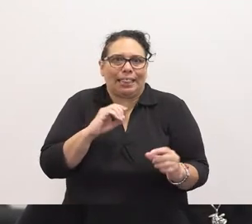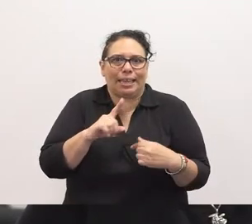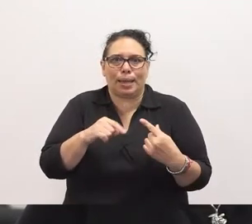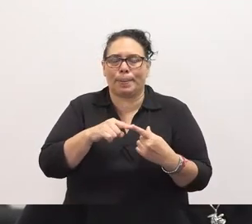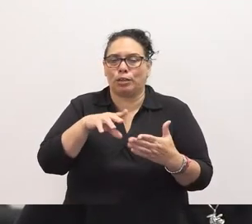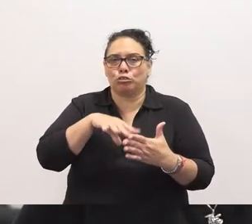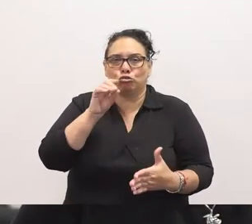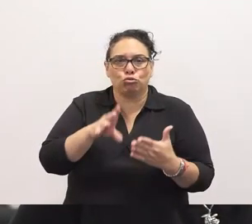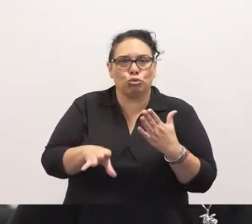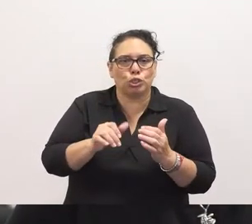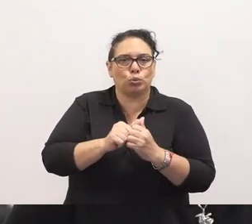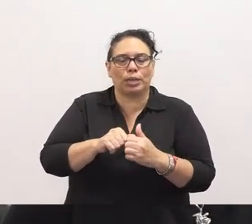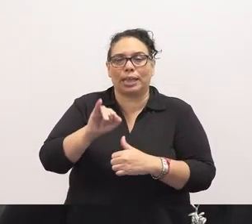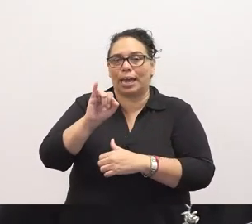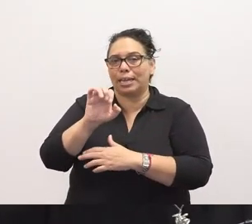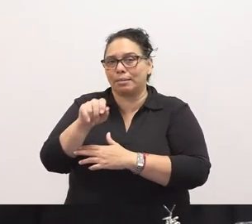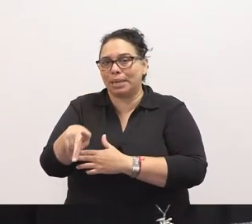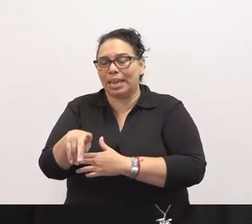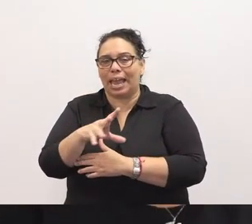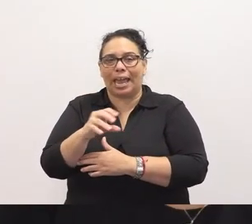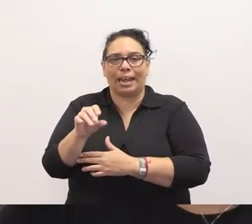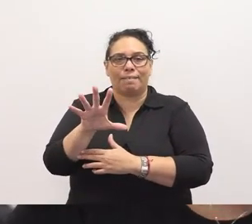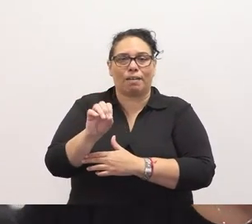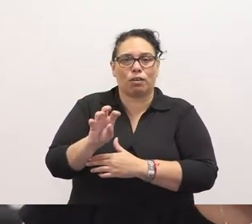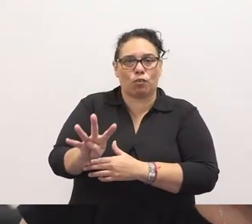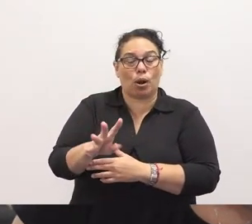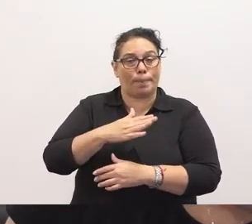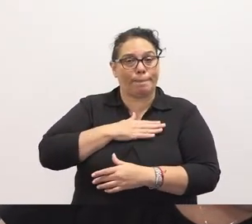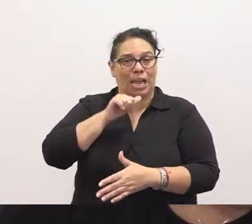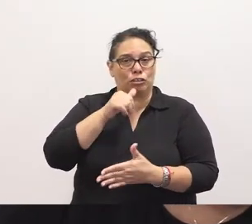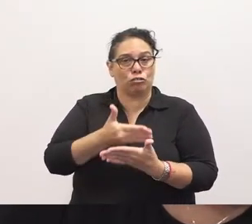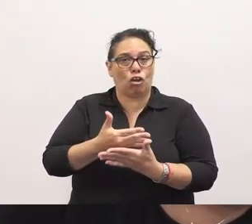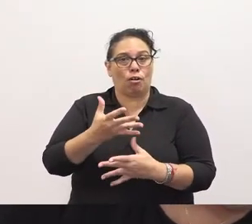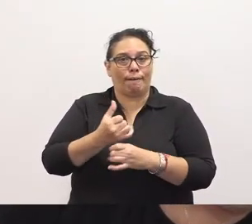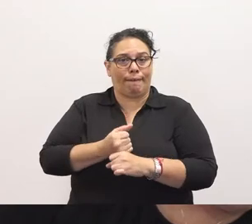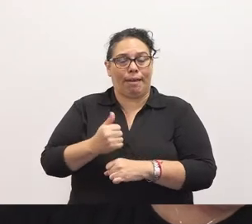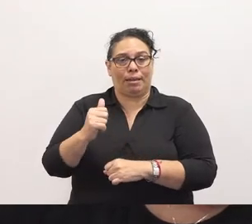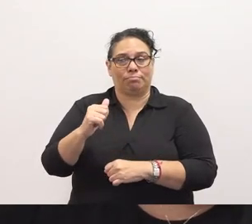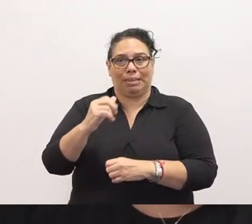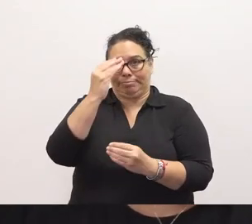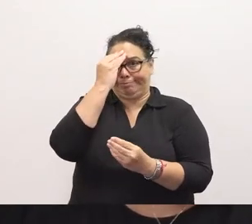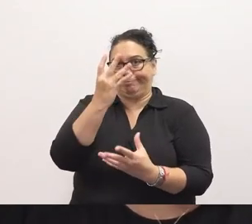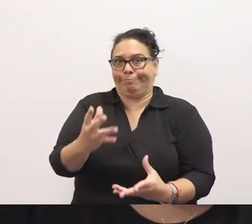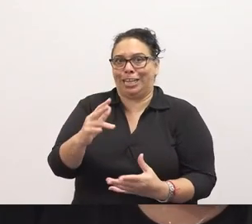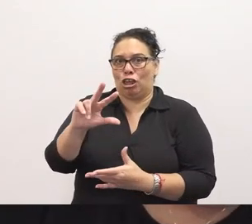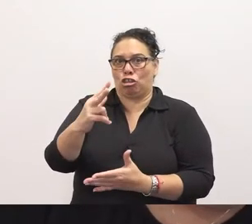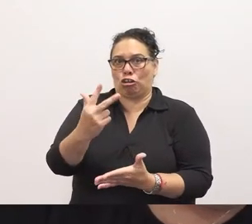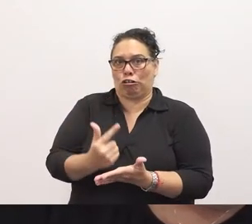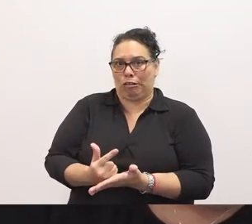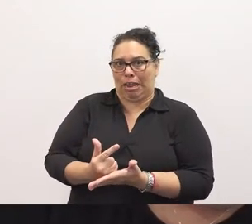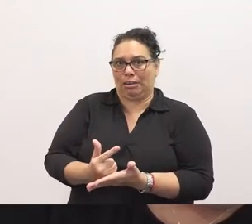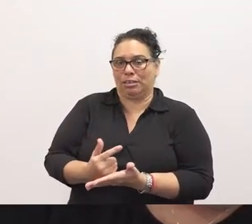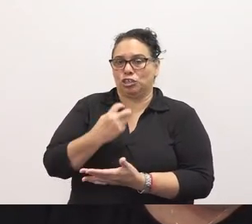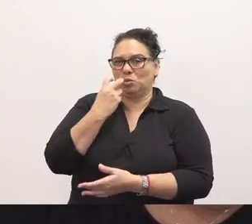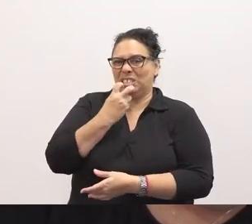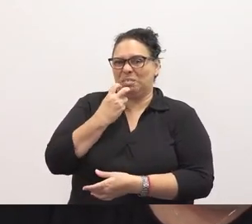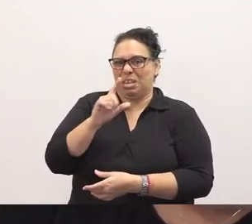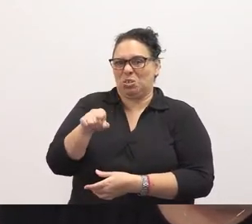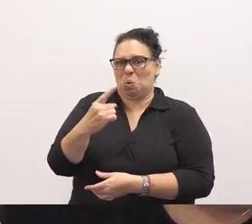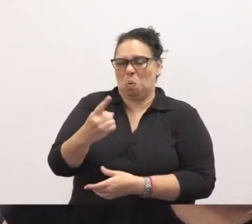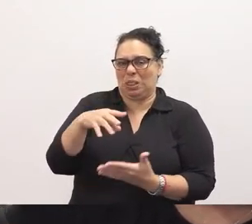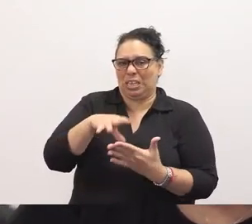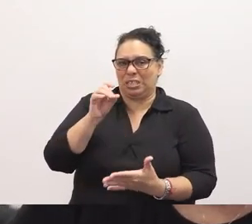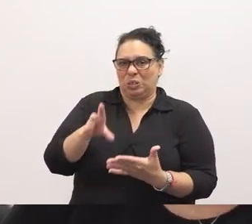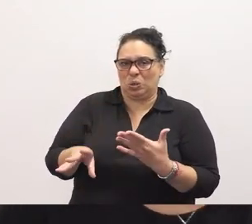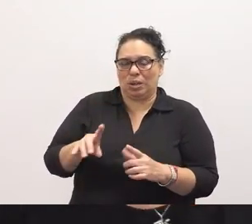504s. My daughter received a retention notice when she was in third grade. She had previously been a speech-only student and did not